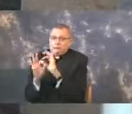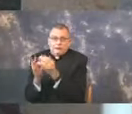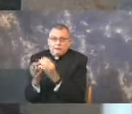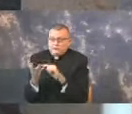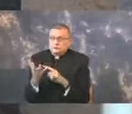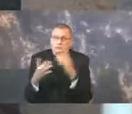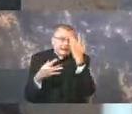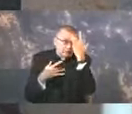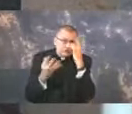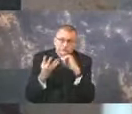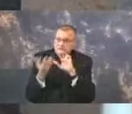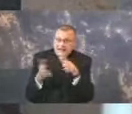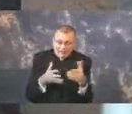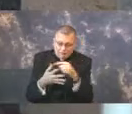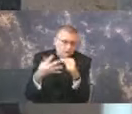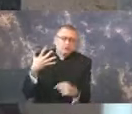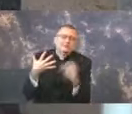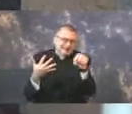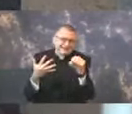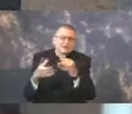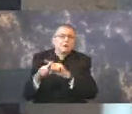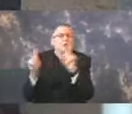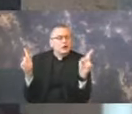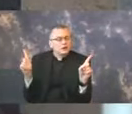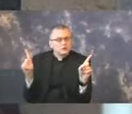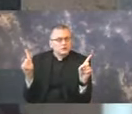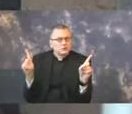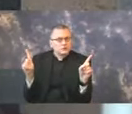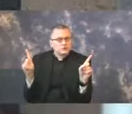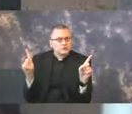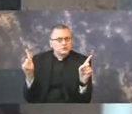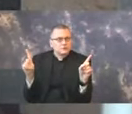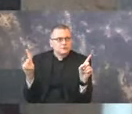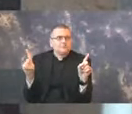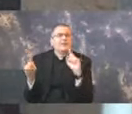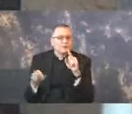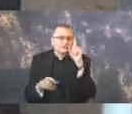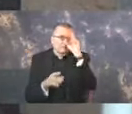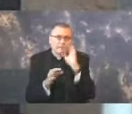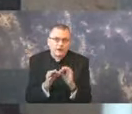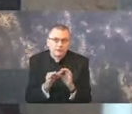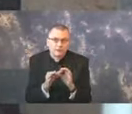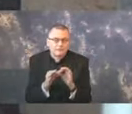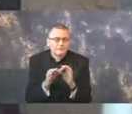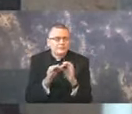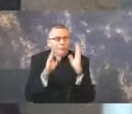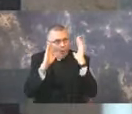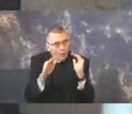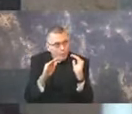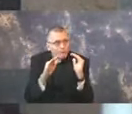death. But there is also faith, there is hope, and there is charity.